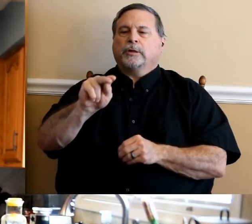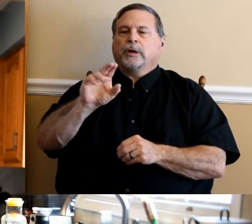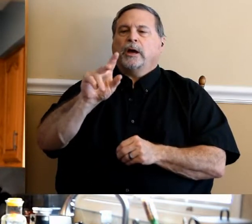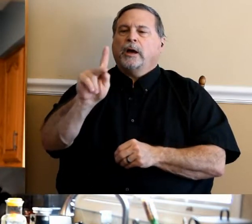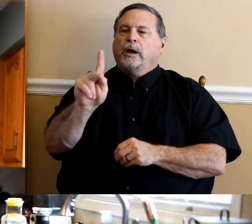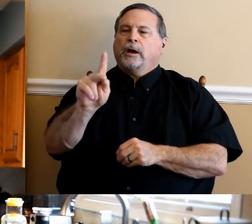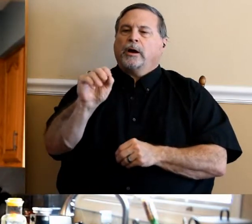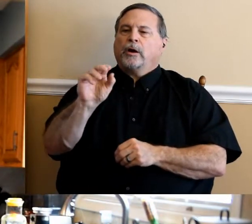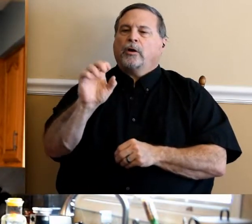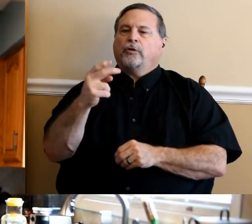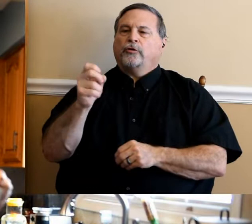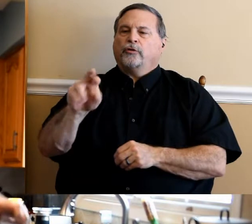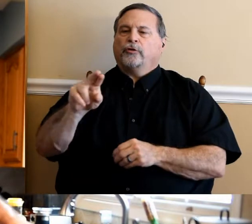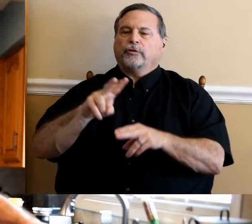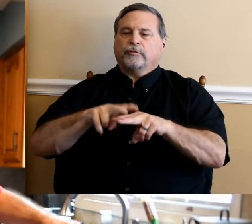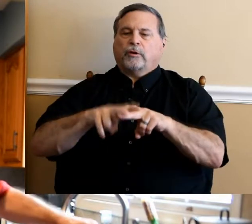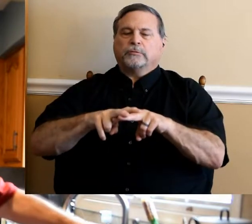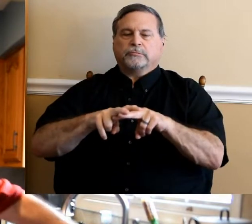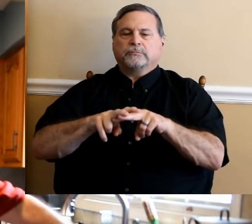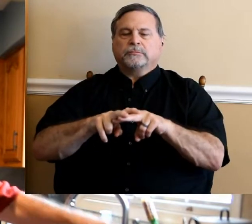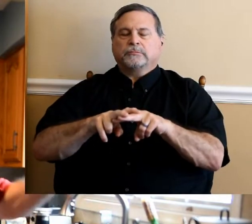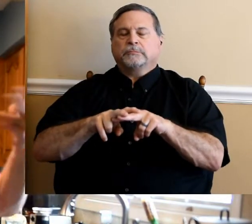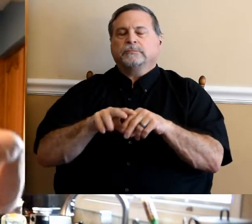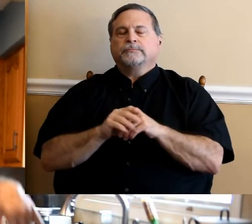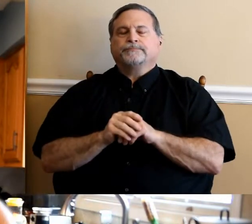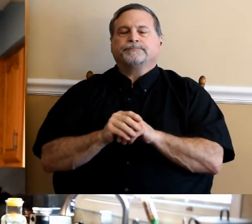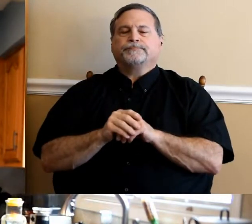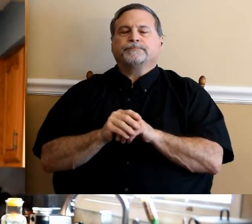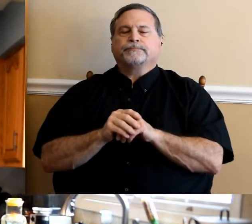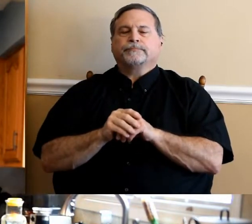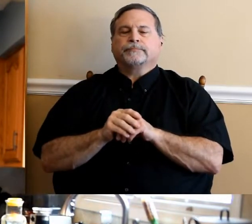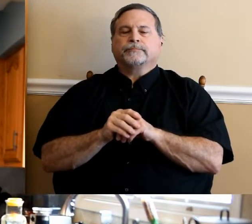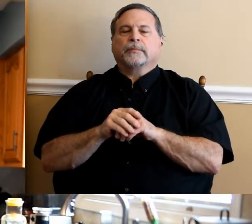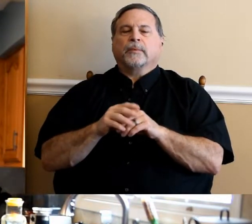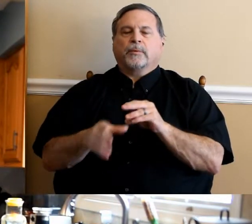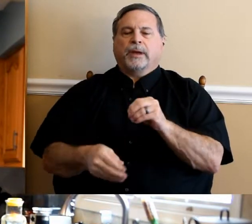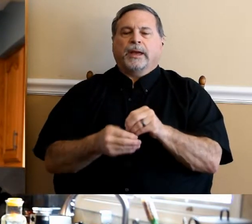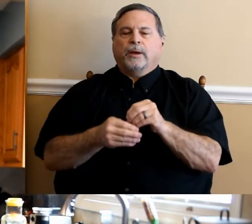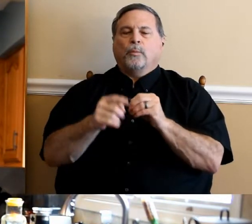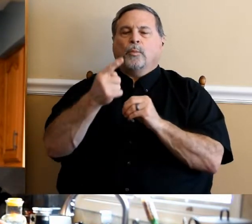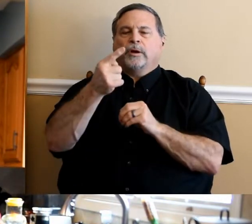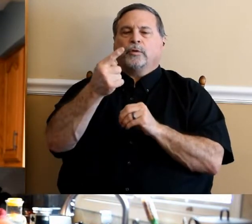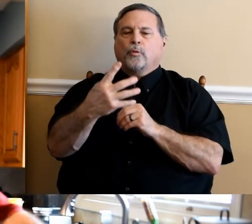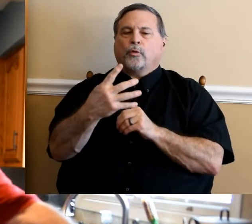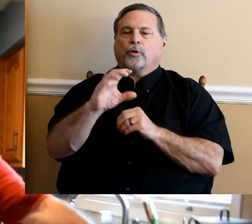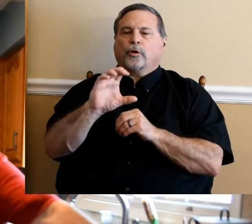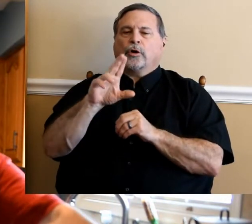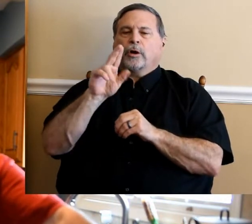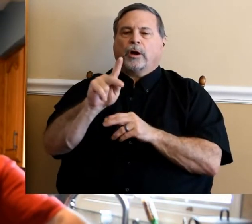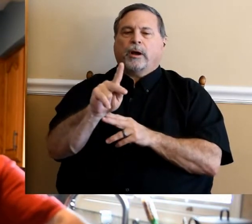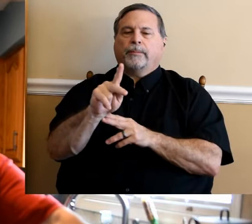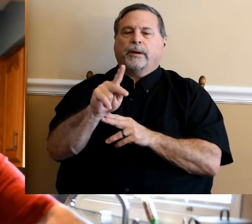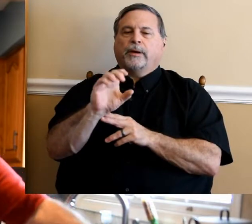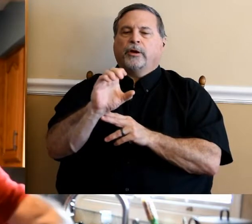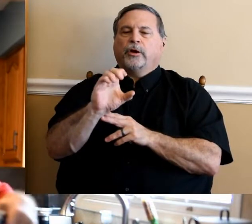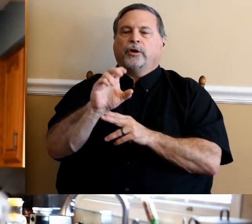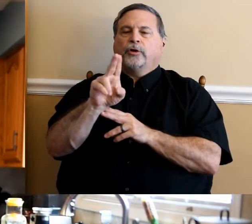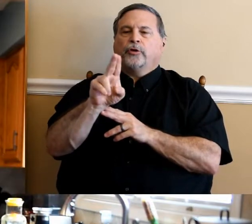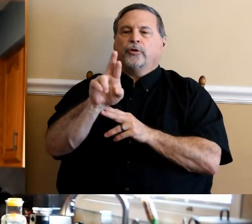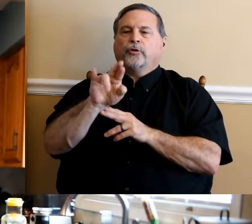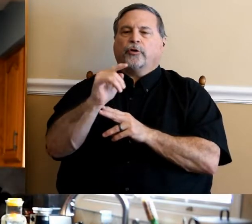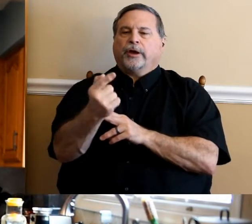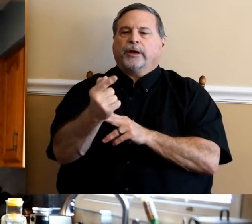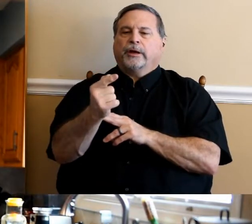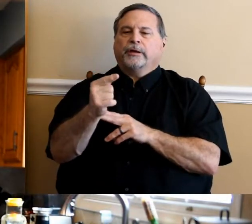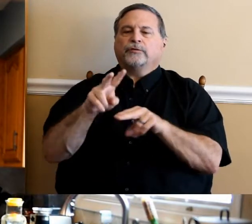salt. Okay, 1 cup. And I'll put this at the end of the video. We're going to put in a 1/4 cup of